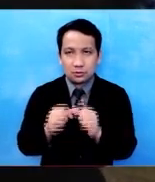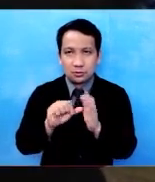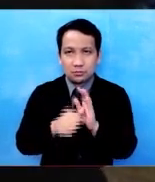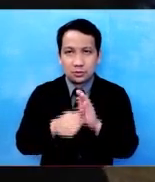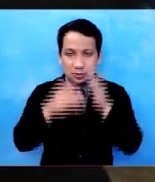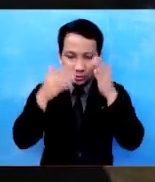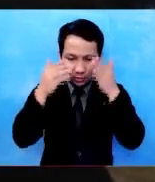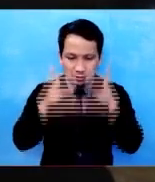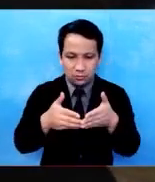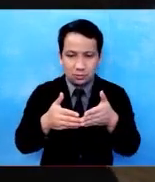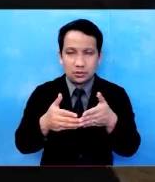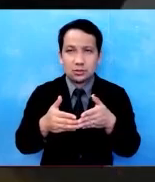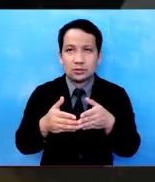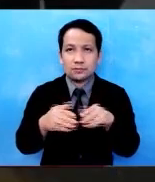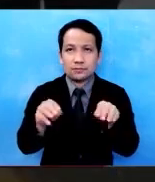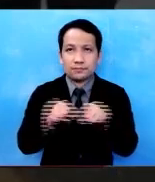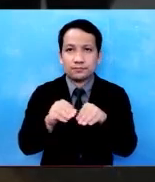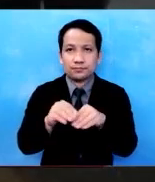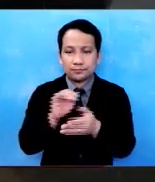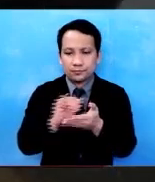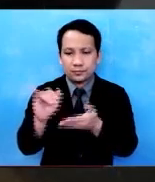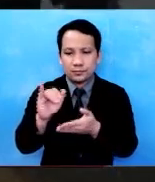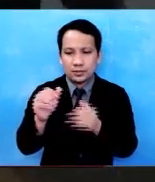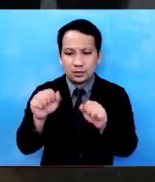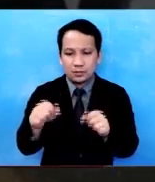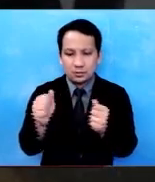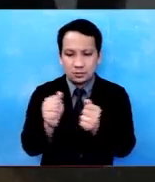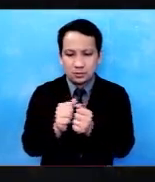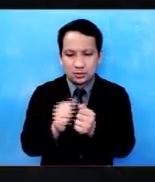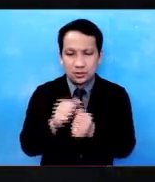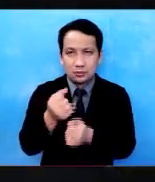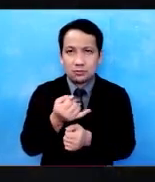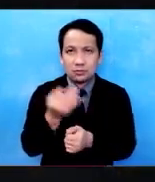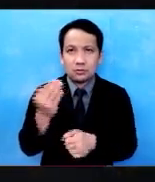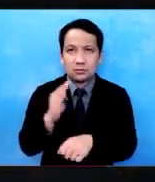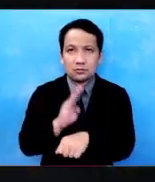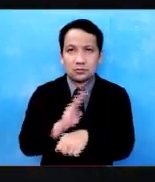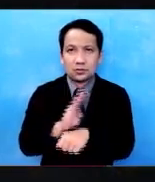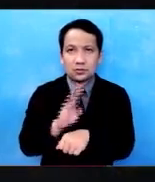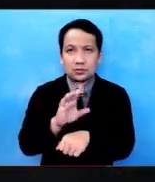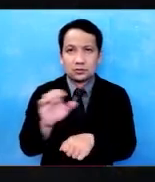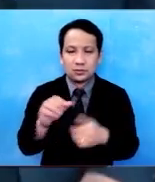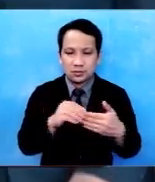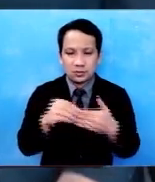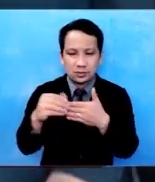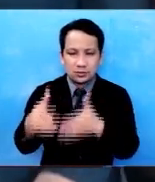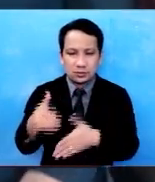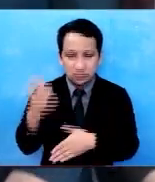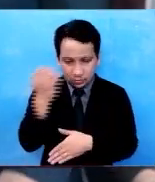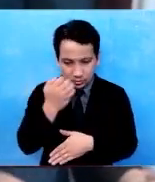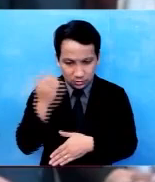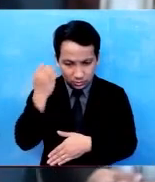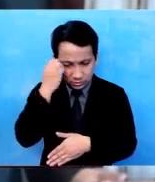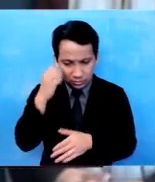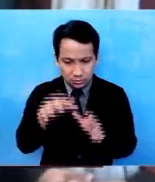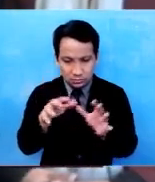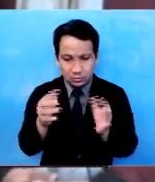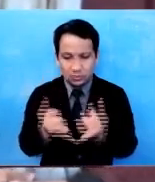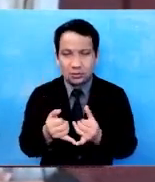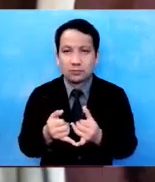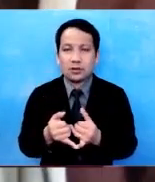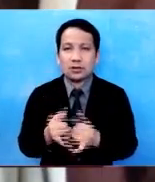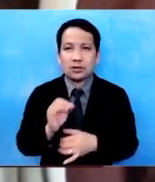maritime industrial relations. Present sa pulong ang ilang business executives at leaders ng European Shipping Companies at Ship